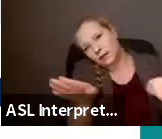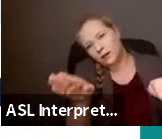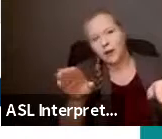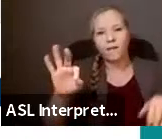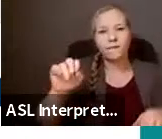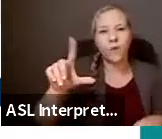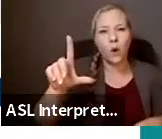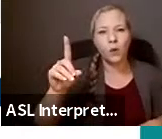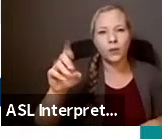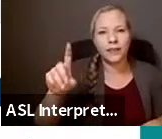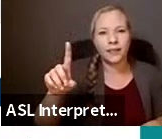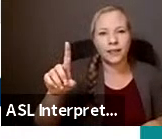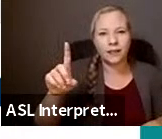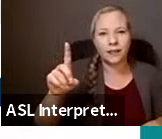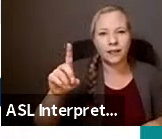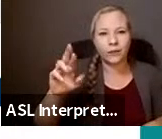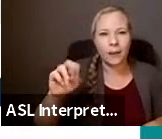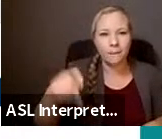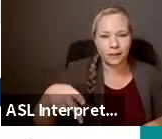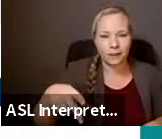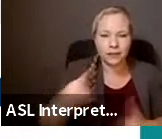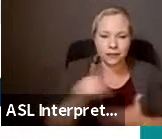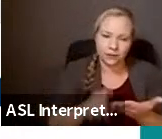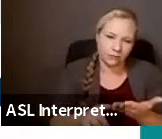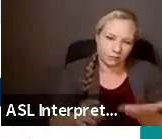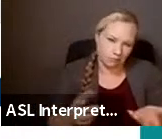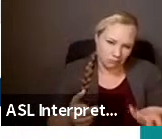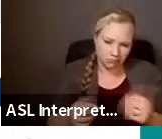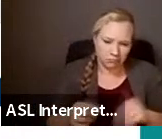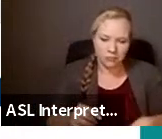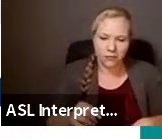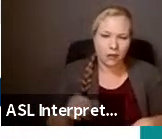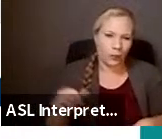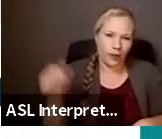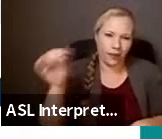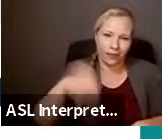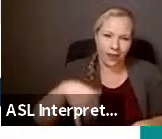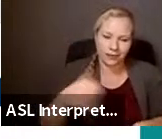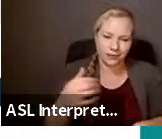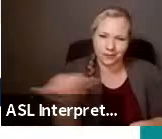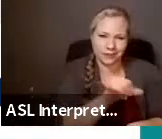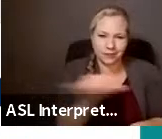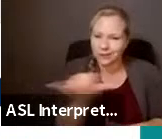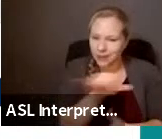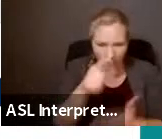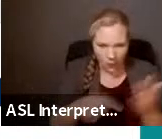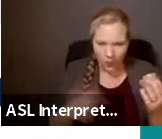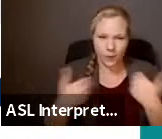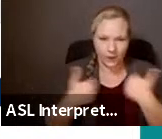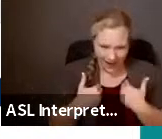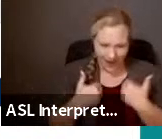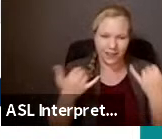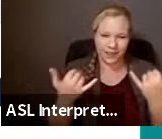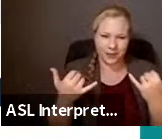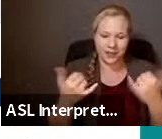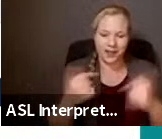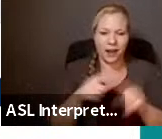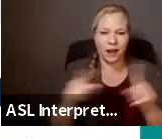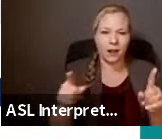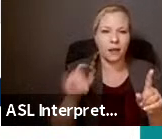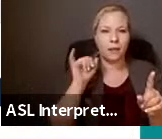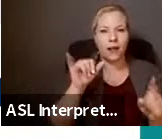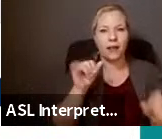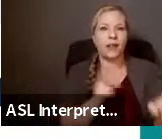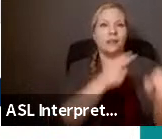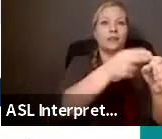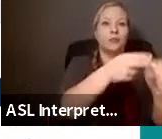of a loop there. So that is similar to what we have today, but it's tying into that arterial bridge,